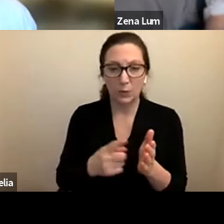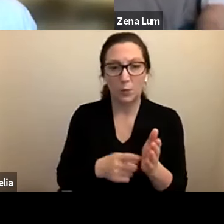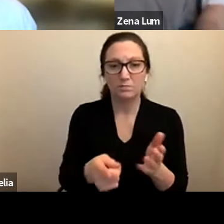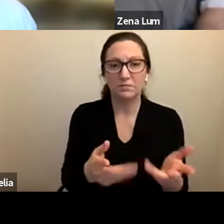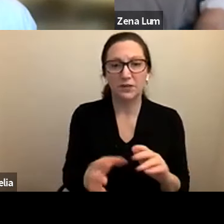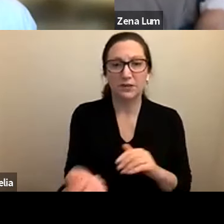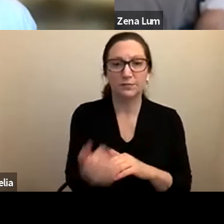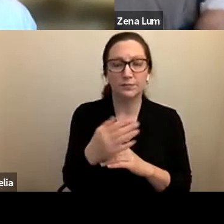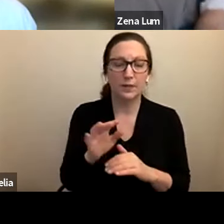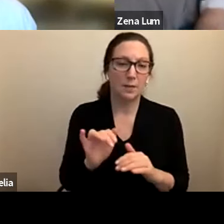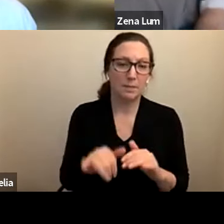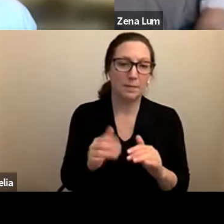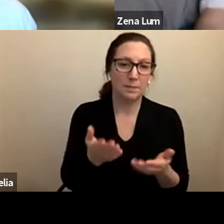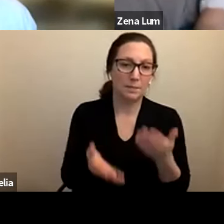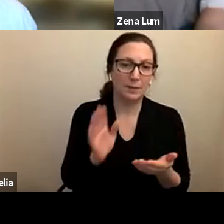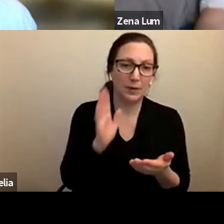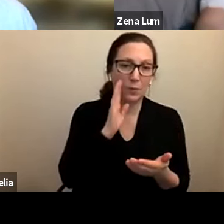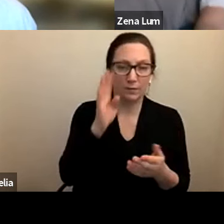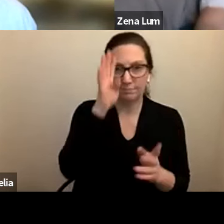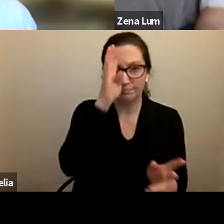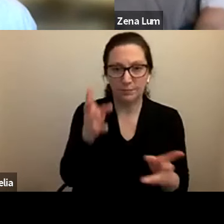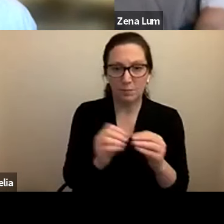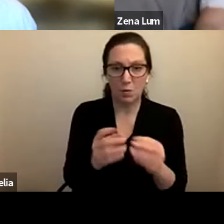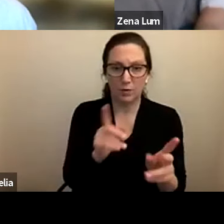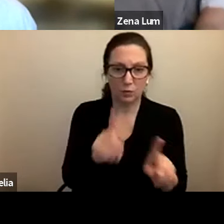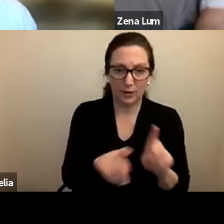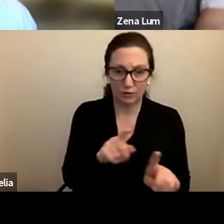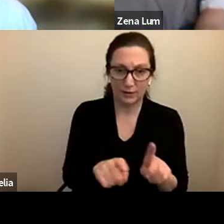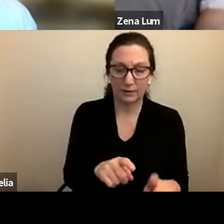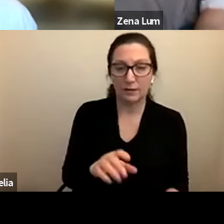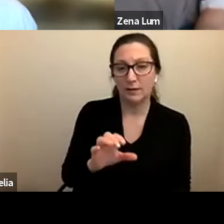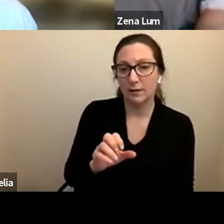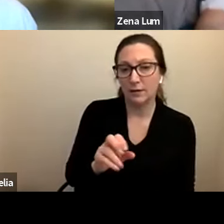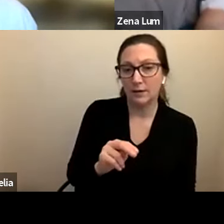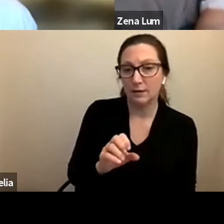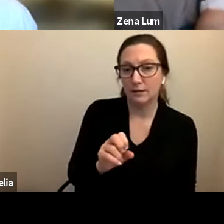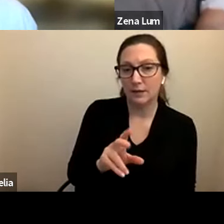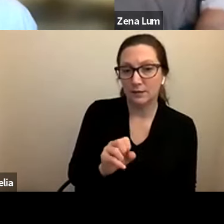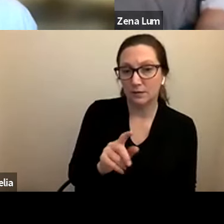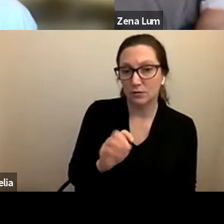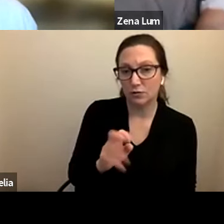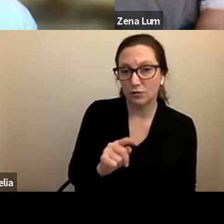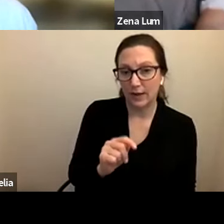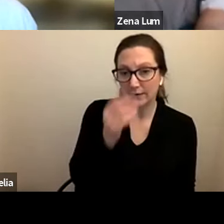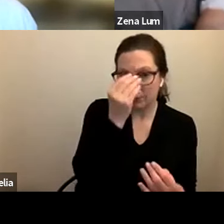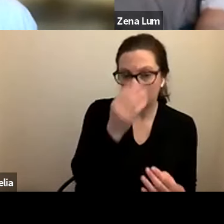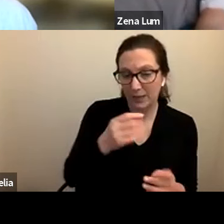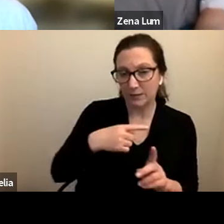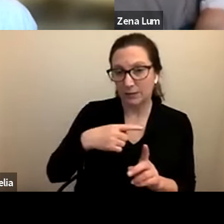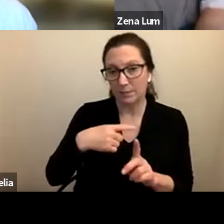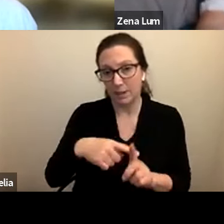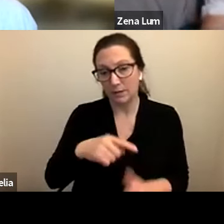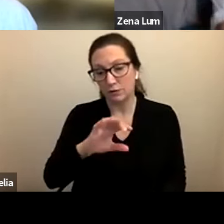more questions. The census tract data with the Chicago tiers is intriguing to me